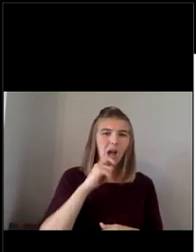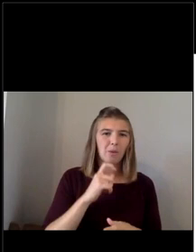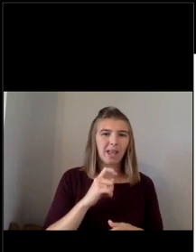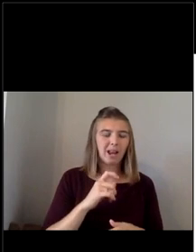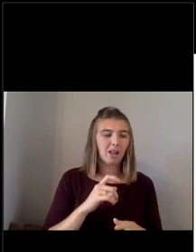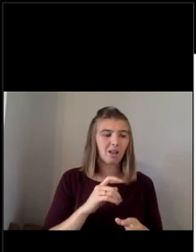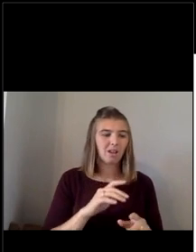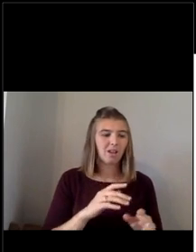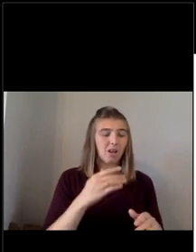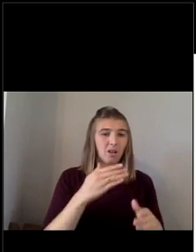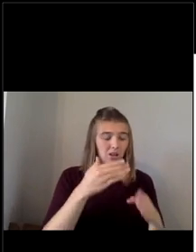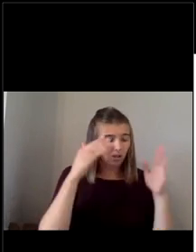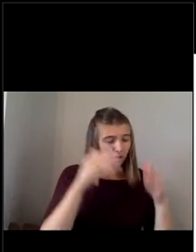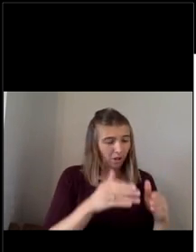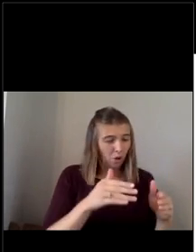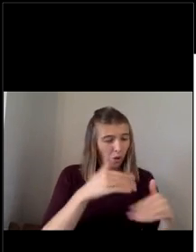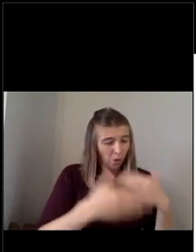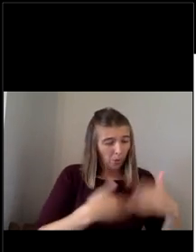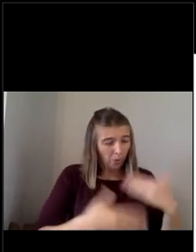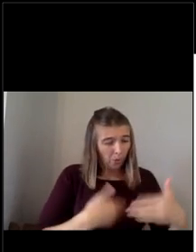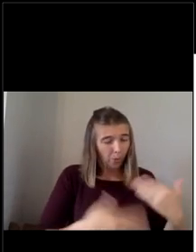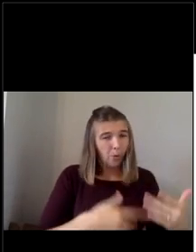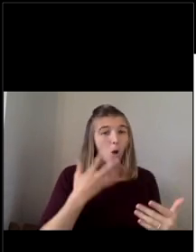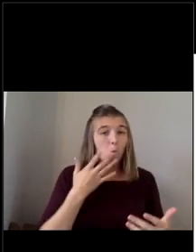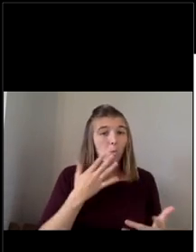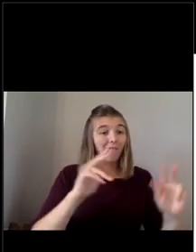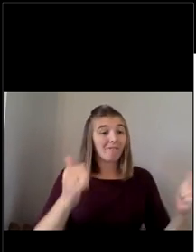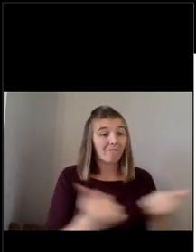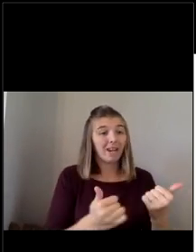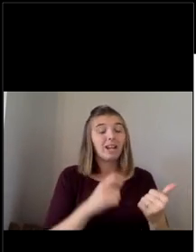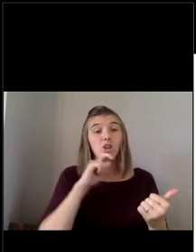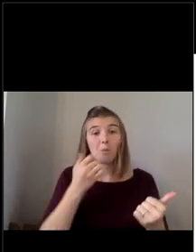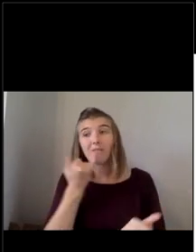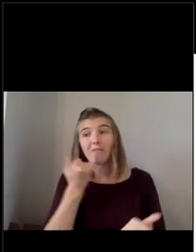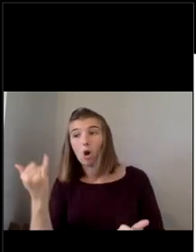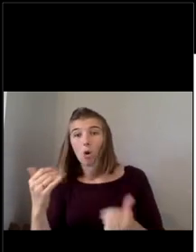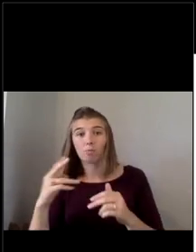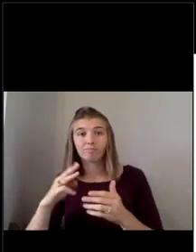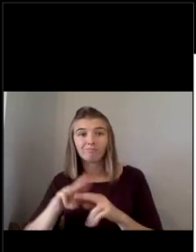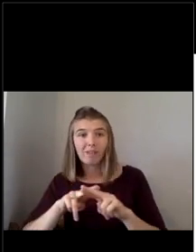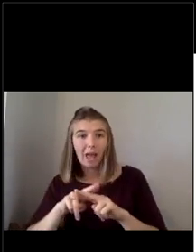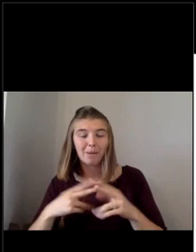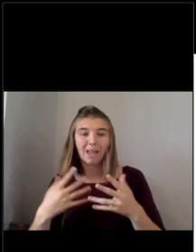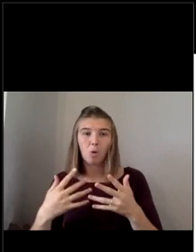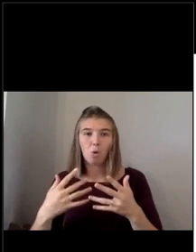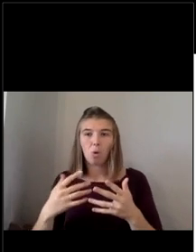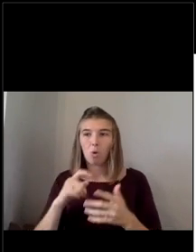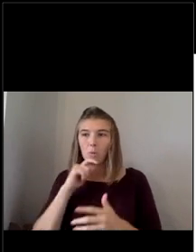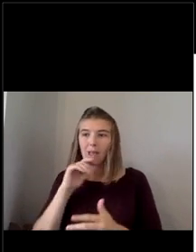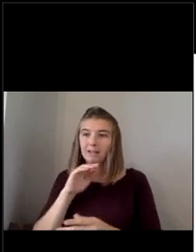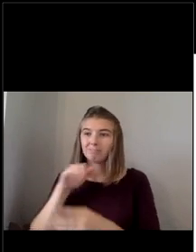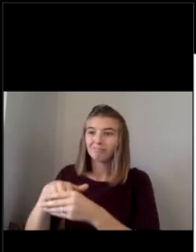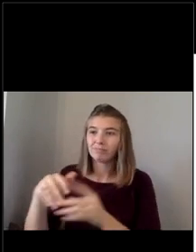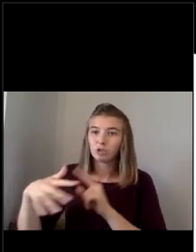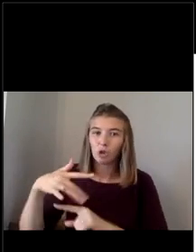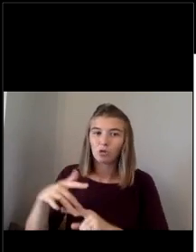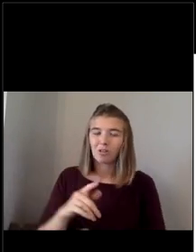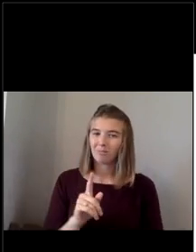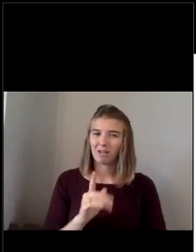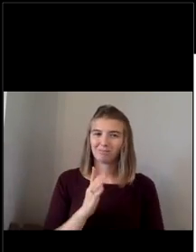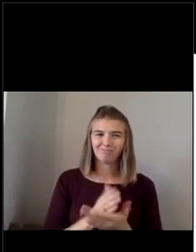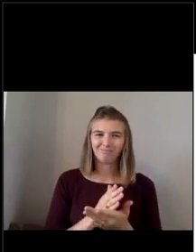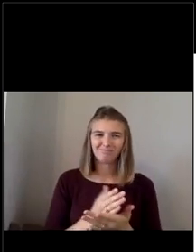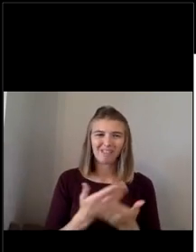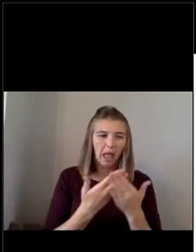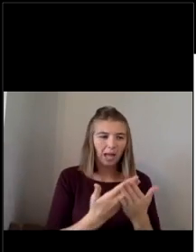or I'll catch up with those friends or I'll take a break. But academia is a sprint without end. There will always